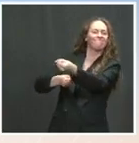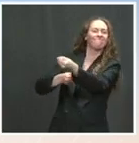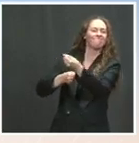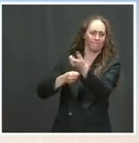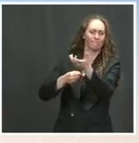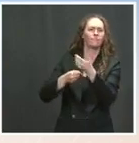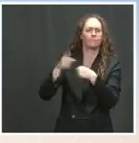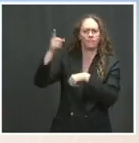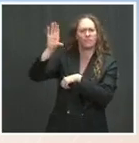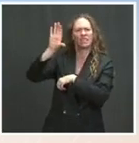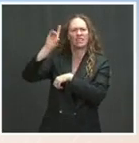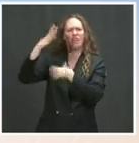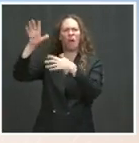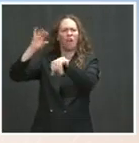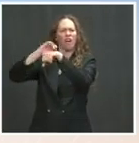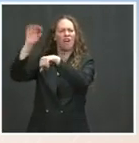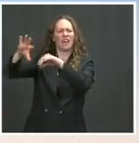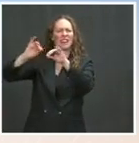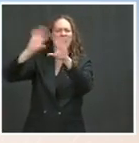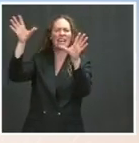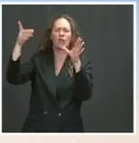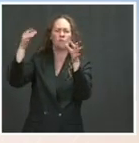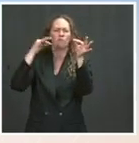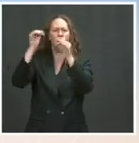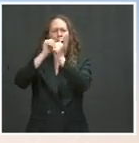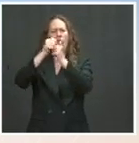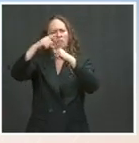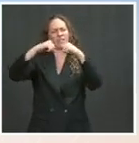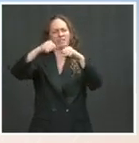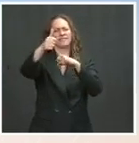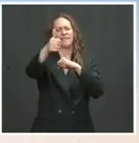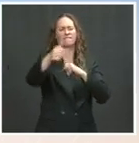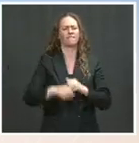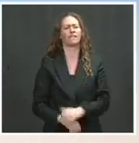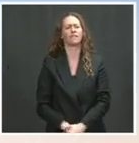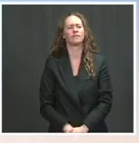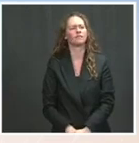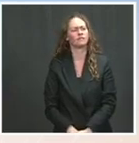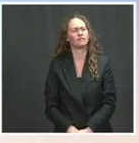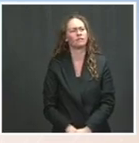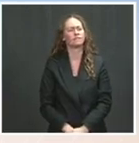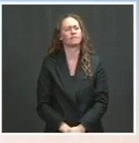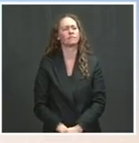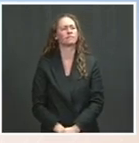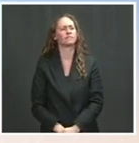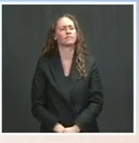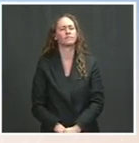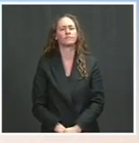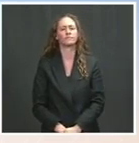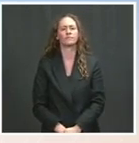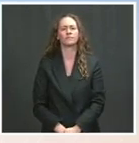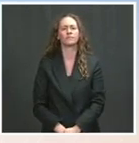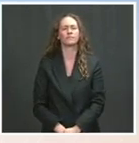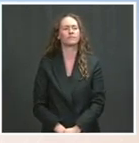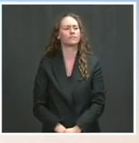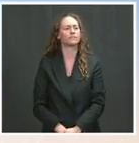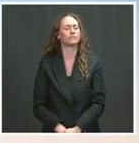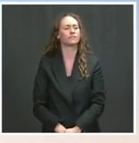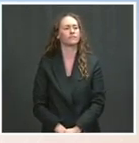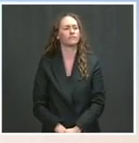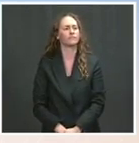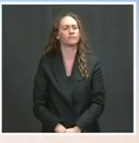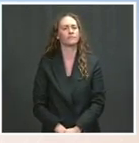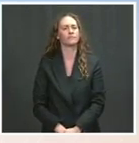themselves. And can I ask one quick last one, which is the CDC, from my understanding, it's saying that it's not going to be tracking